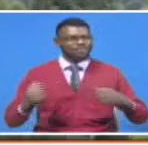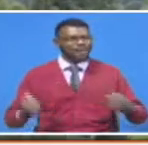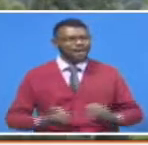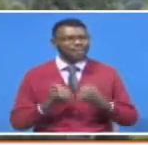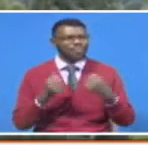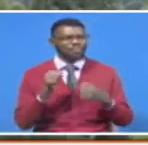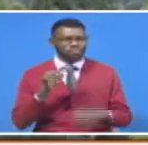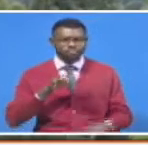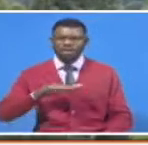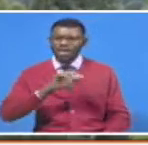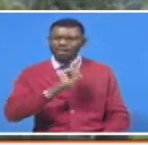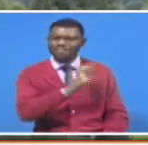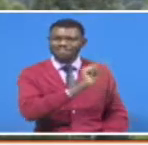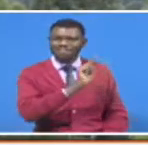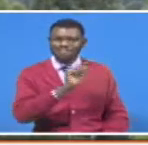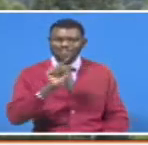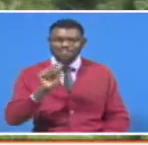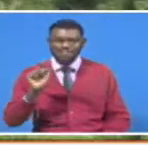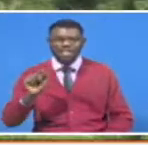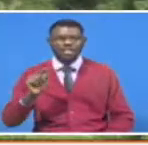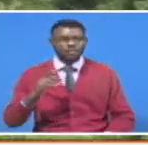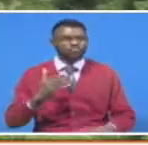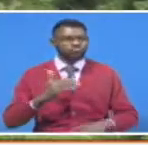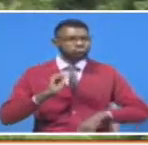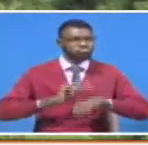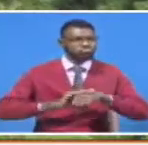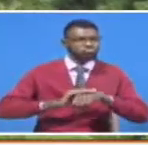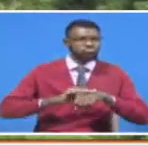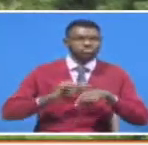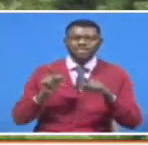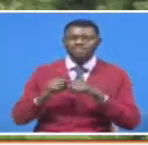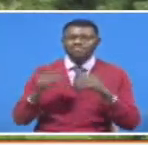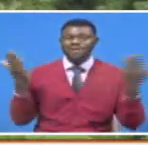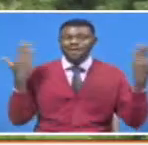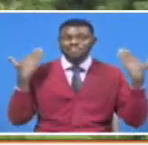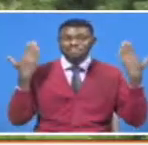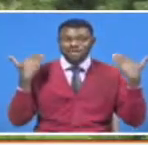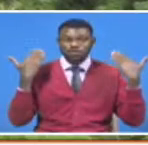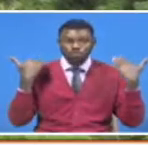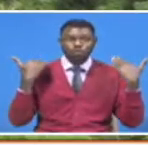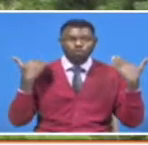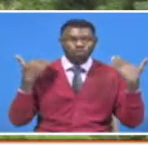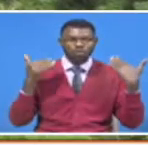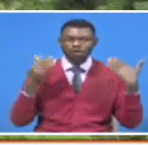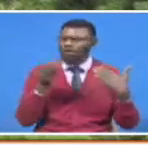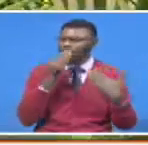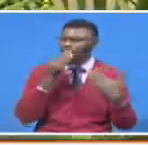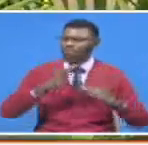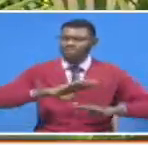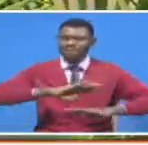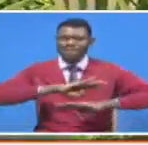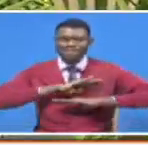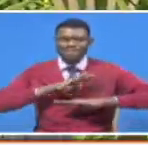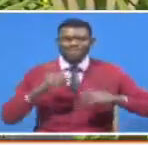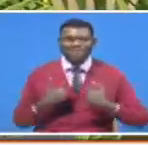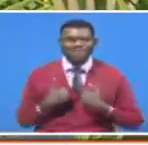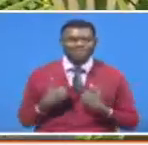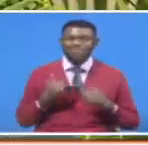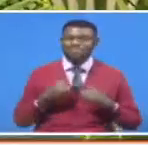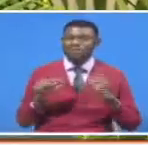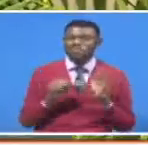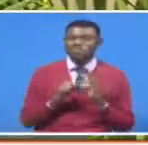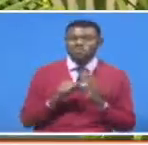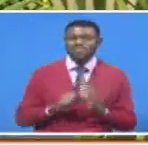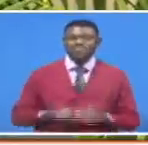in some of the most productive regions of the country, such as Meru County, which is perceived to be food secure. Like even in some of